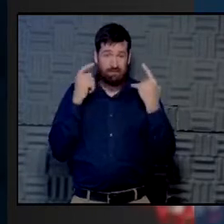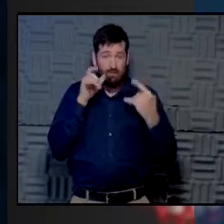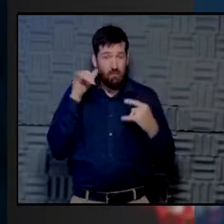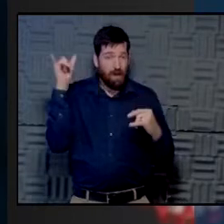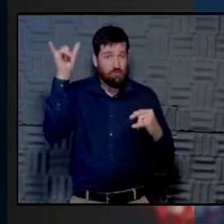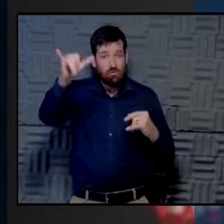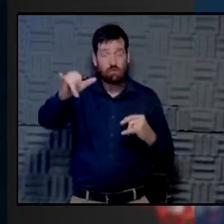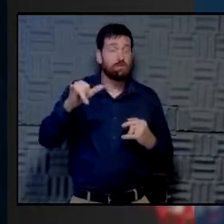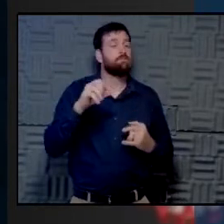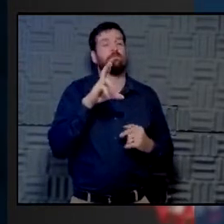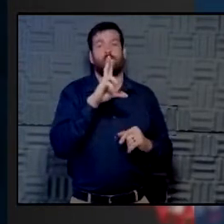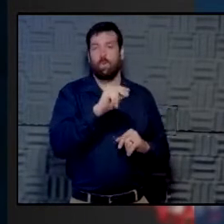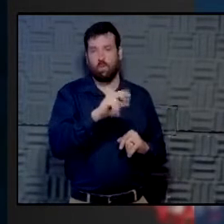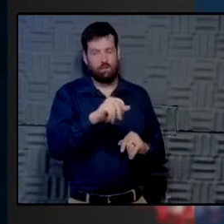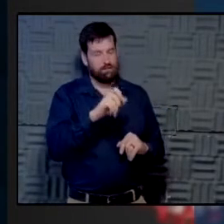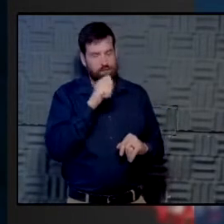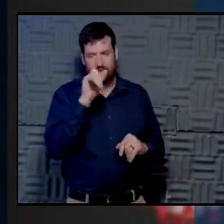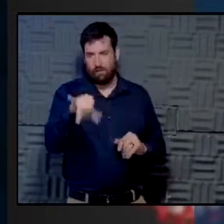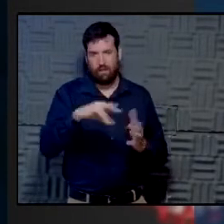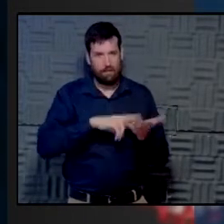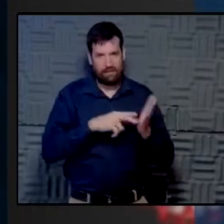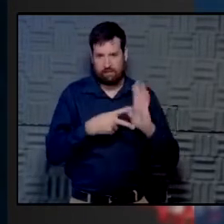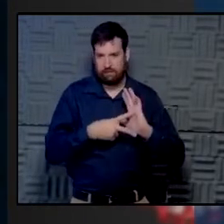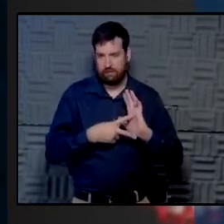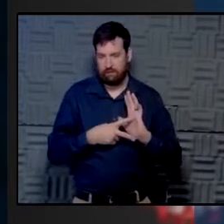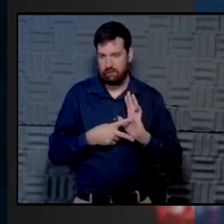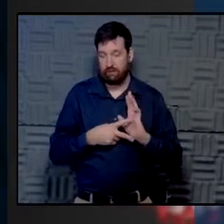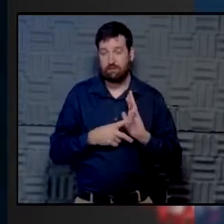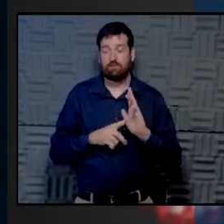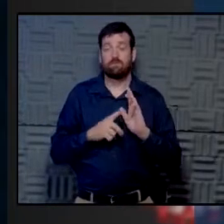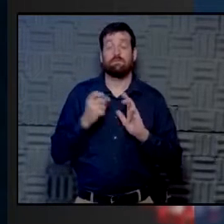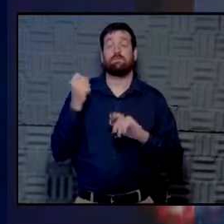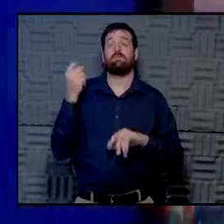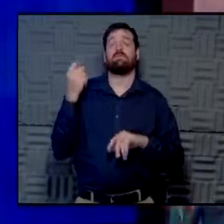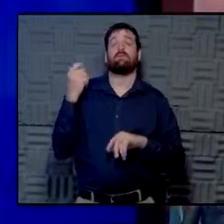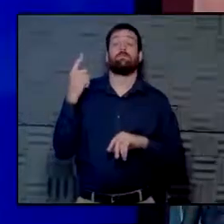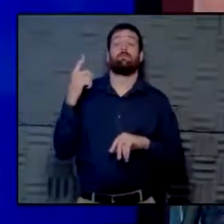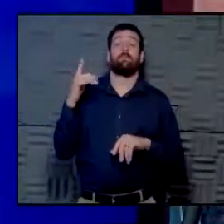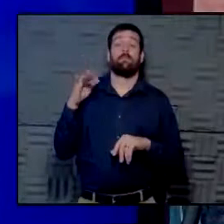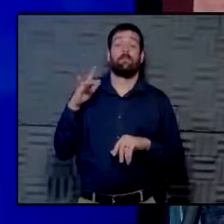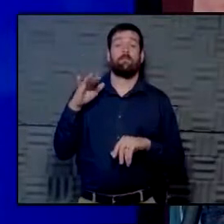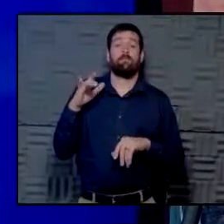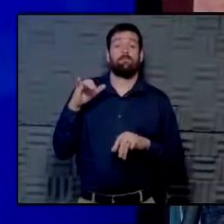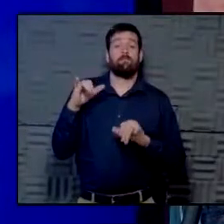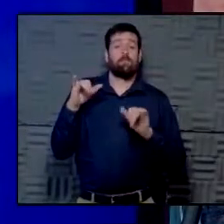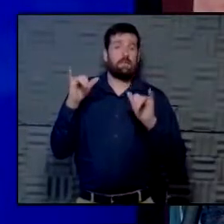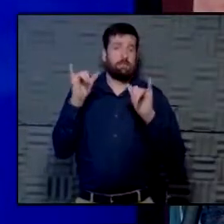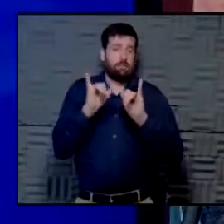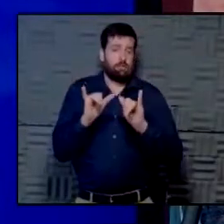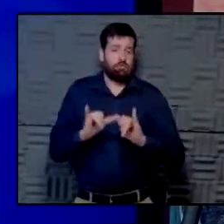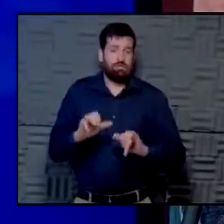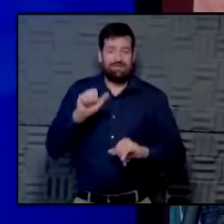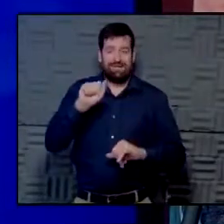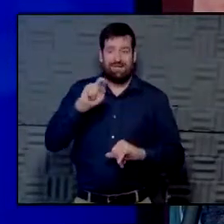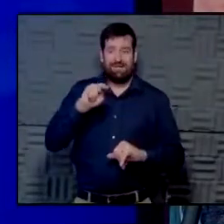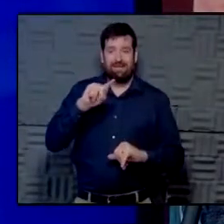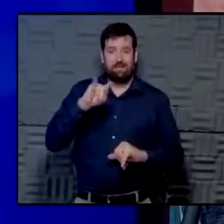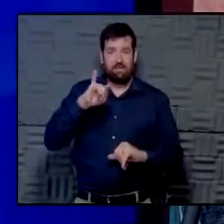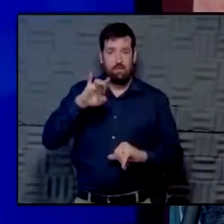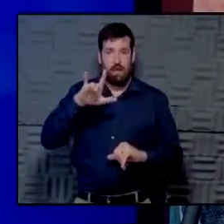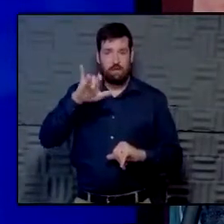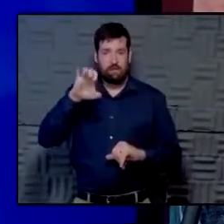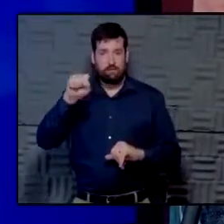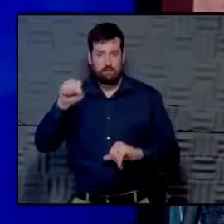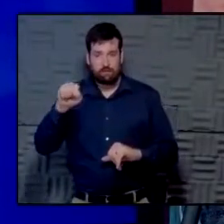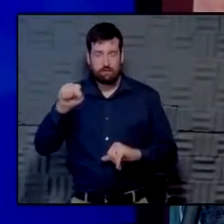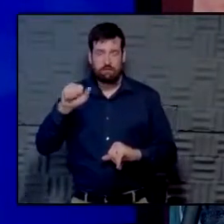no, that is not what that means. But as far as it relates to measuring the antibodies after vaccination, we know that